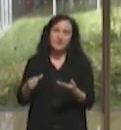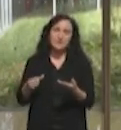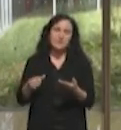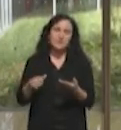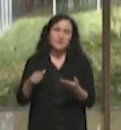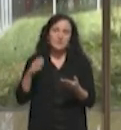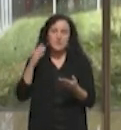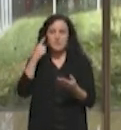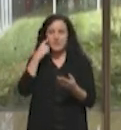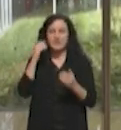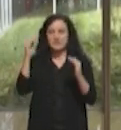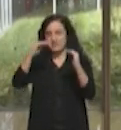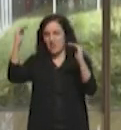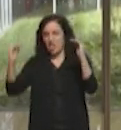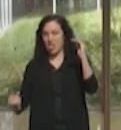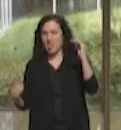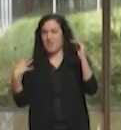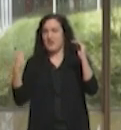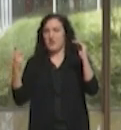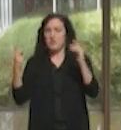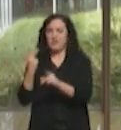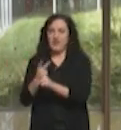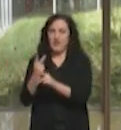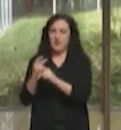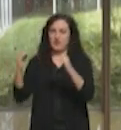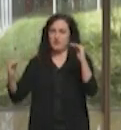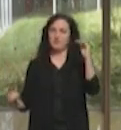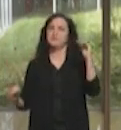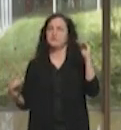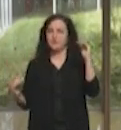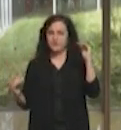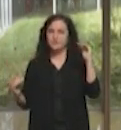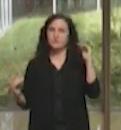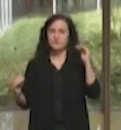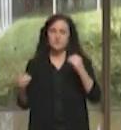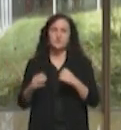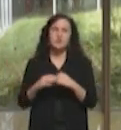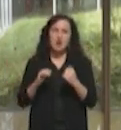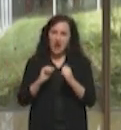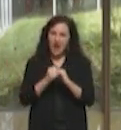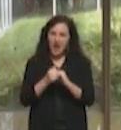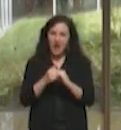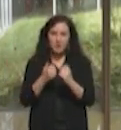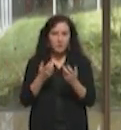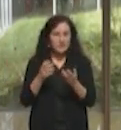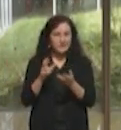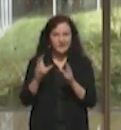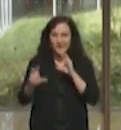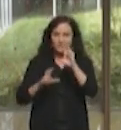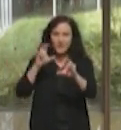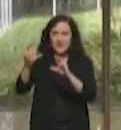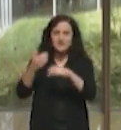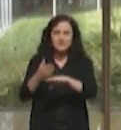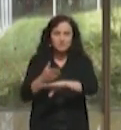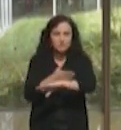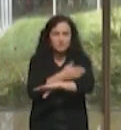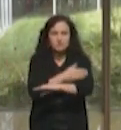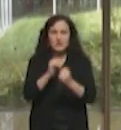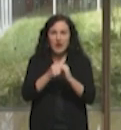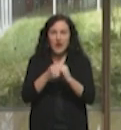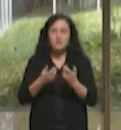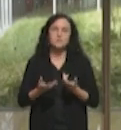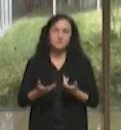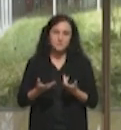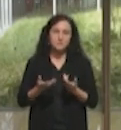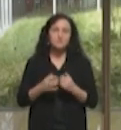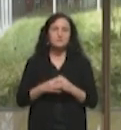outrageous disparities that exist in society today. So how do we make those kind of investments? We're